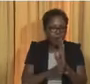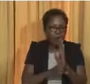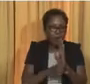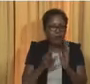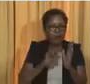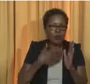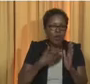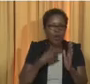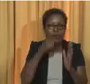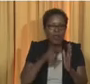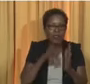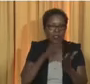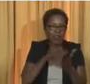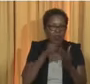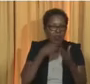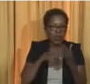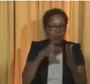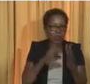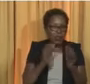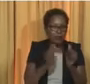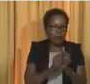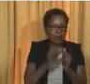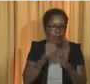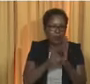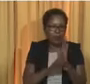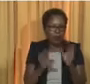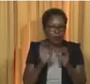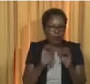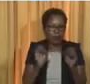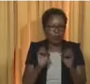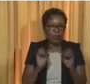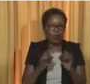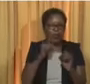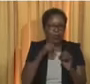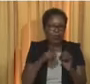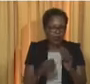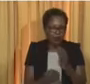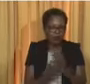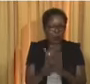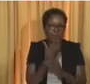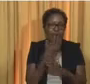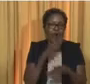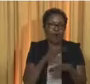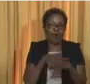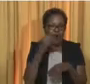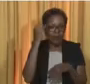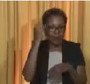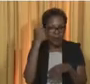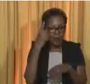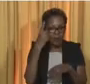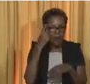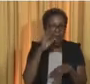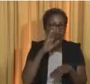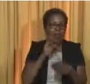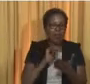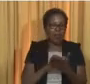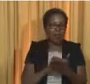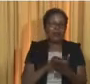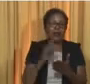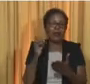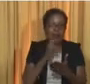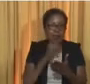2010 Constitution. This view is founded on the premise that the risk of abusive amendments